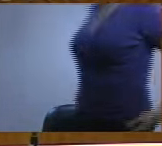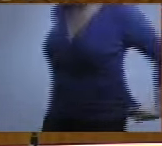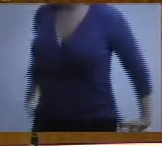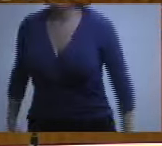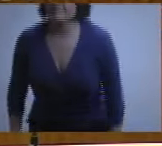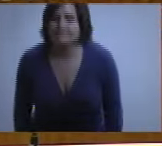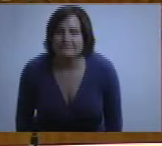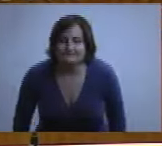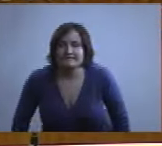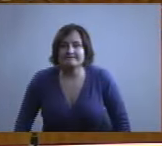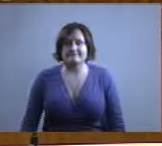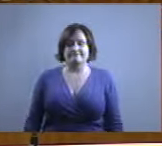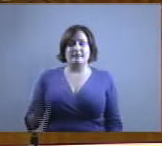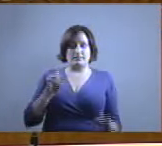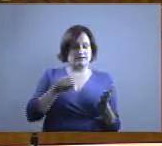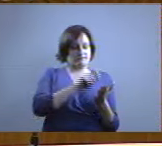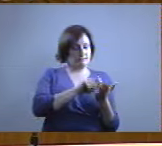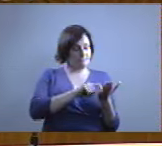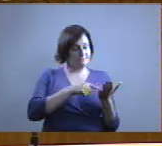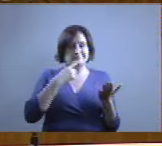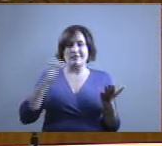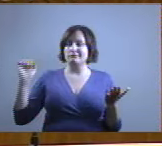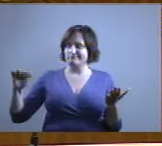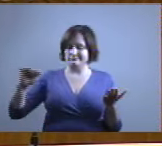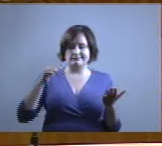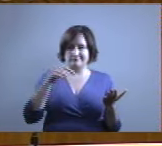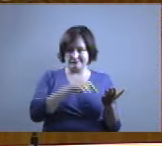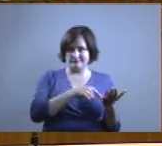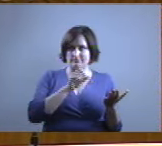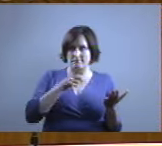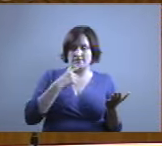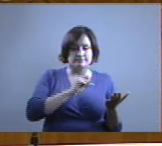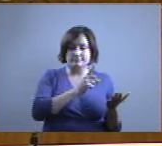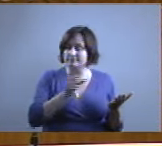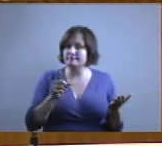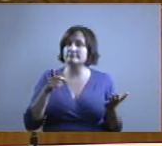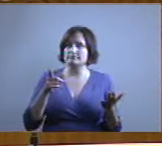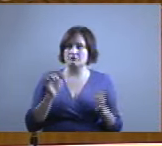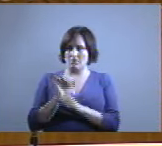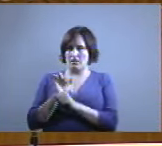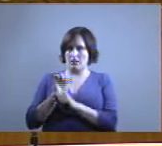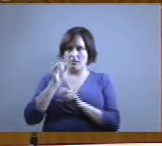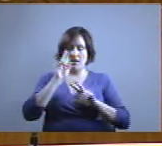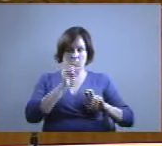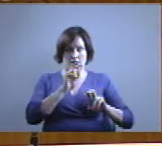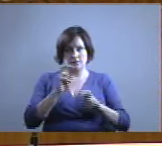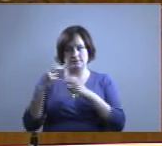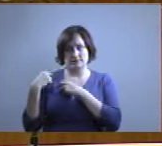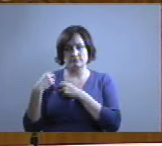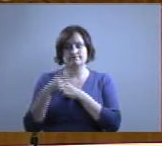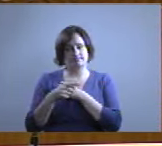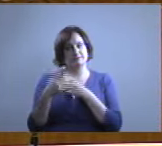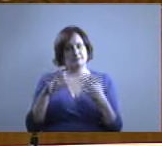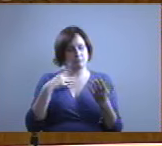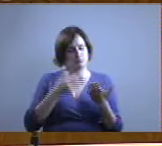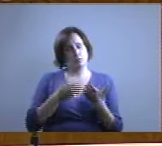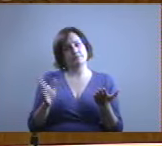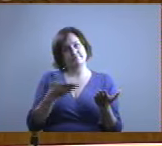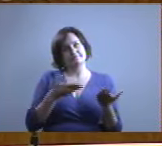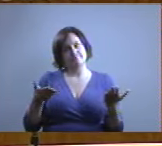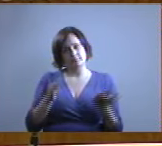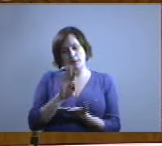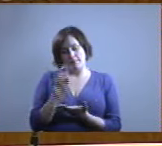Securing written undertakings and issuing of compliance orders by labor inspectors have been made discretionary in the bill,